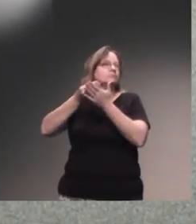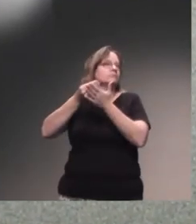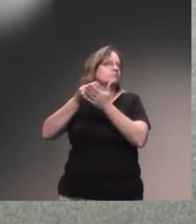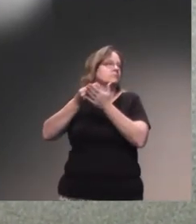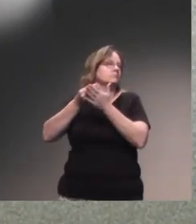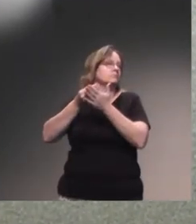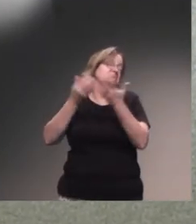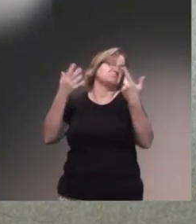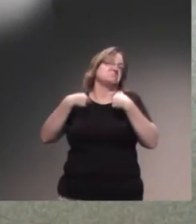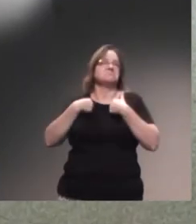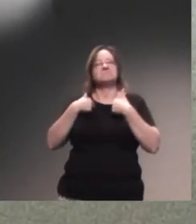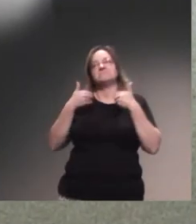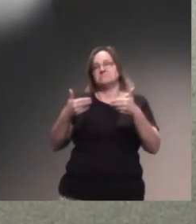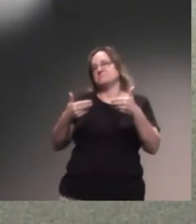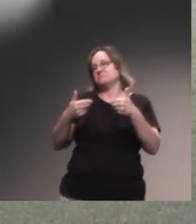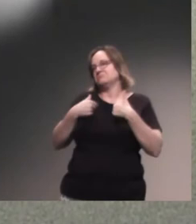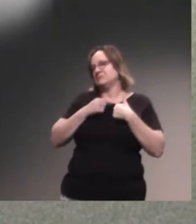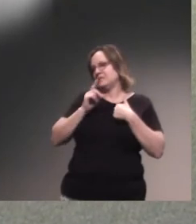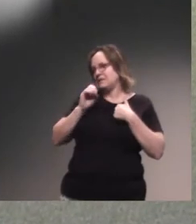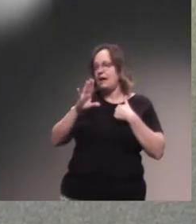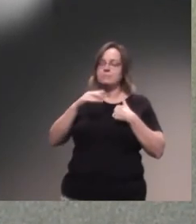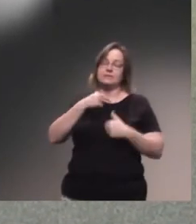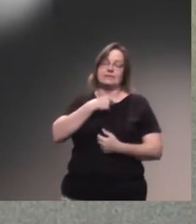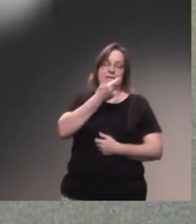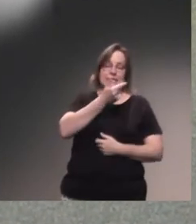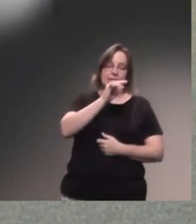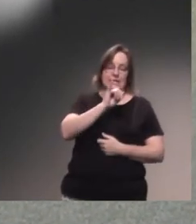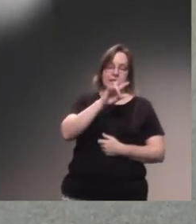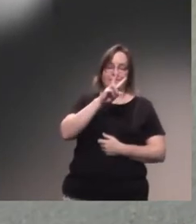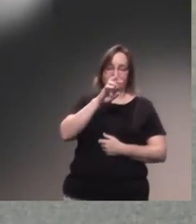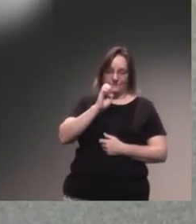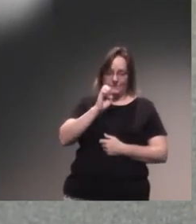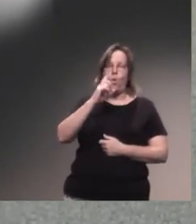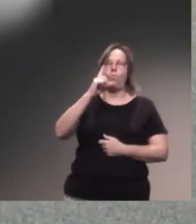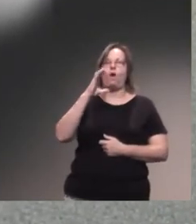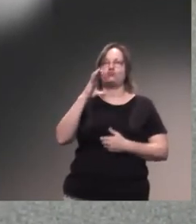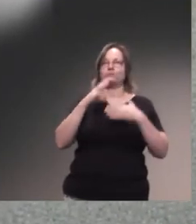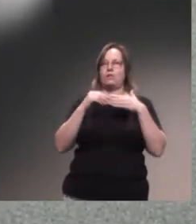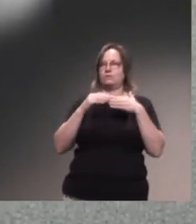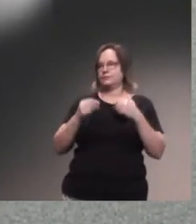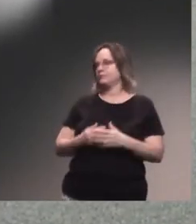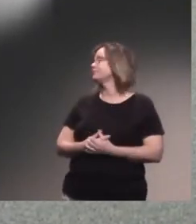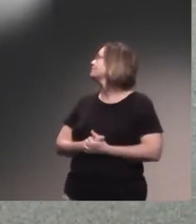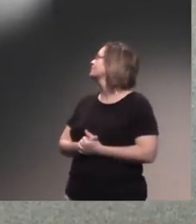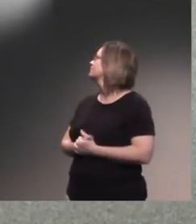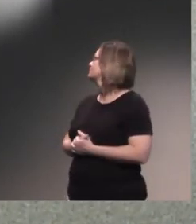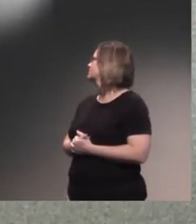with. In this case, Deb is giving $100.